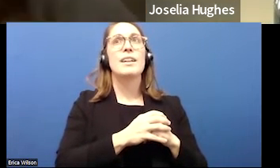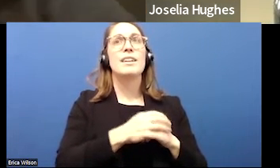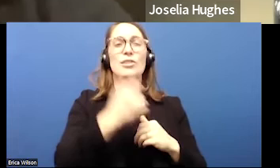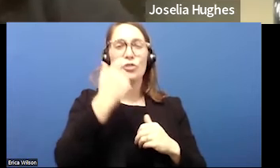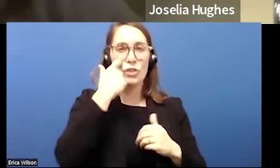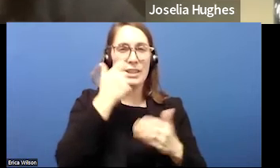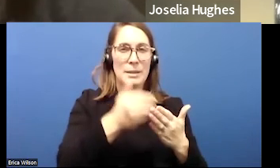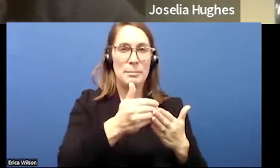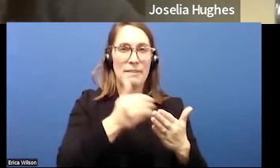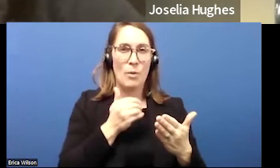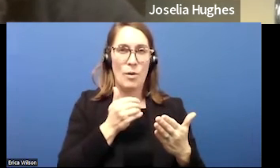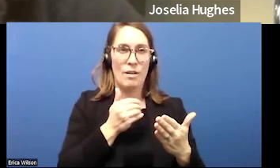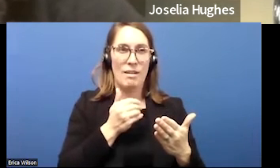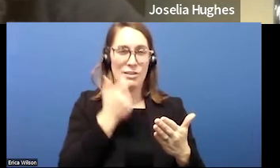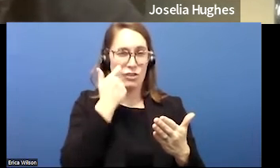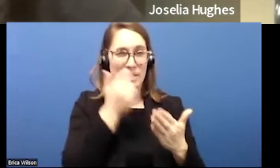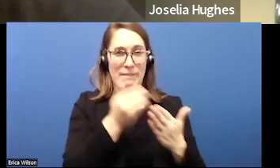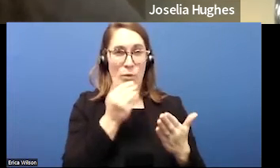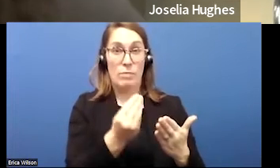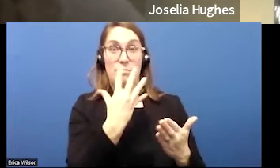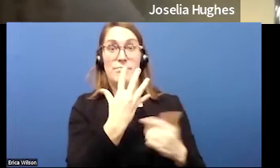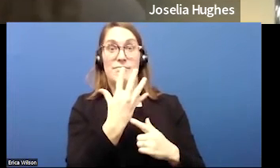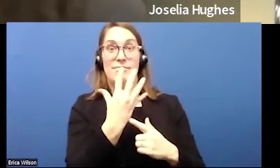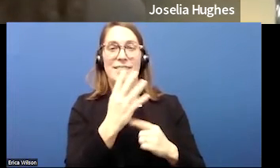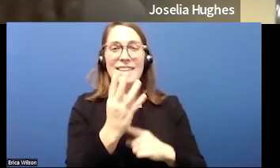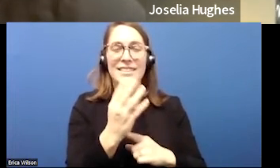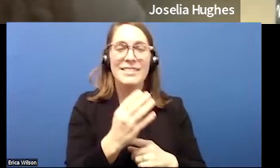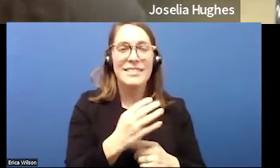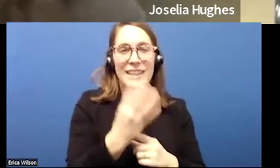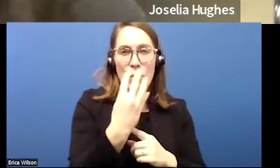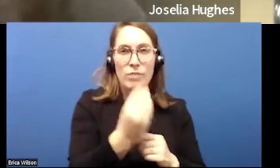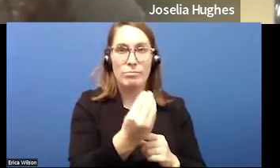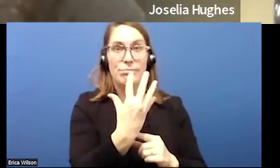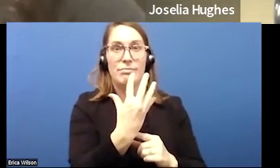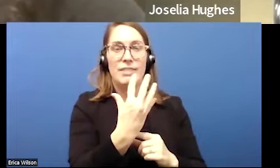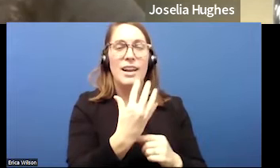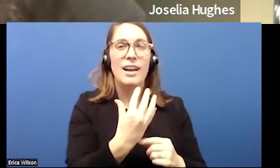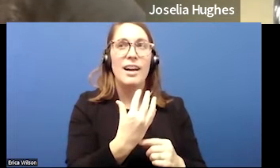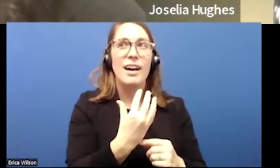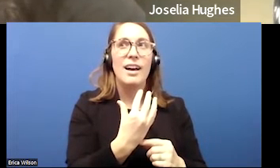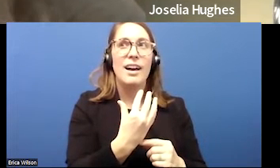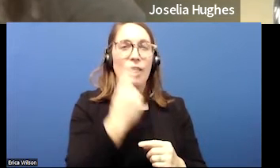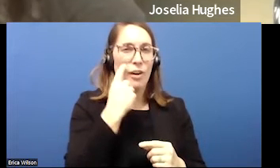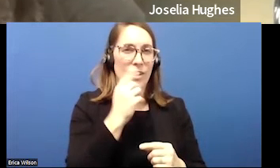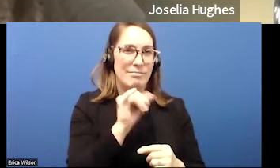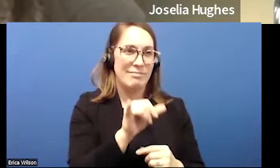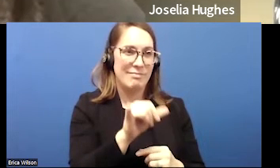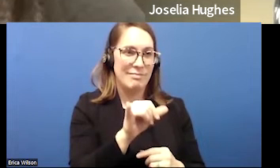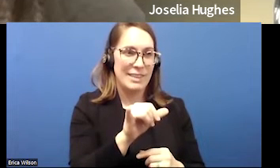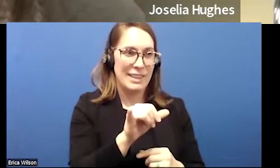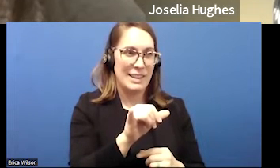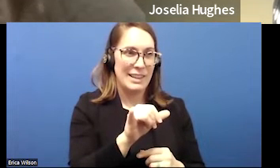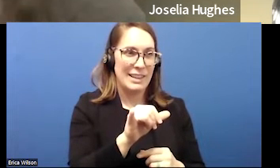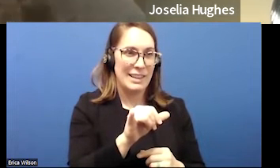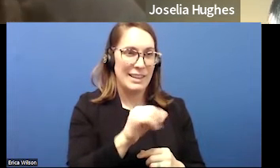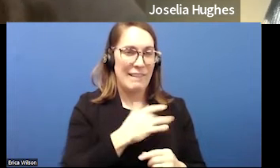And I was thinking right before, like, I turned on my camera, that I was like, oh,